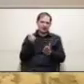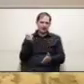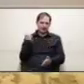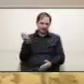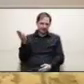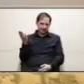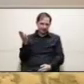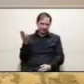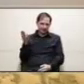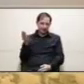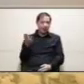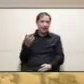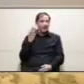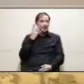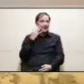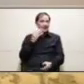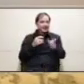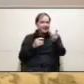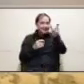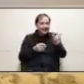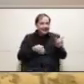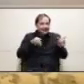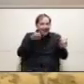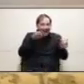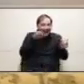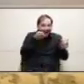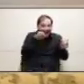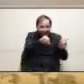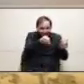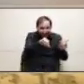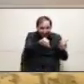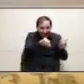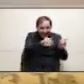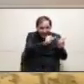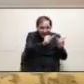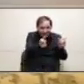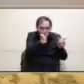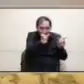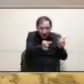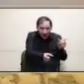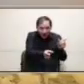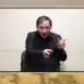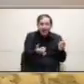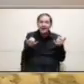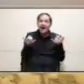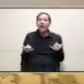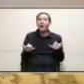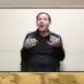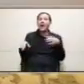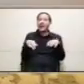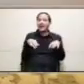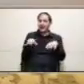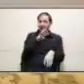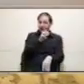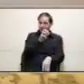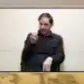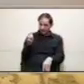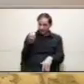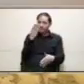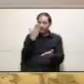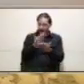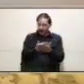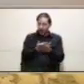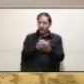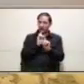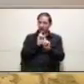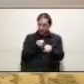person in question is next to her. Now, the acting MM can answer the questions that we